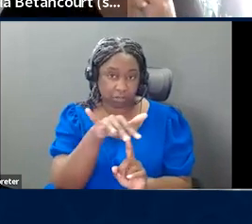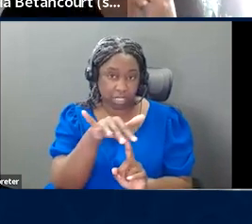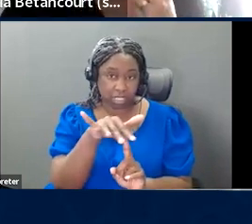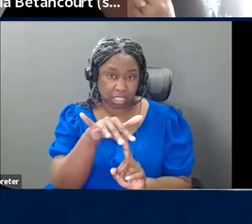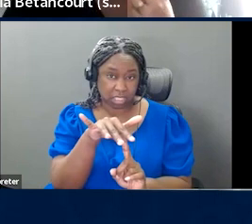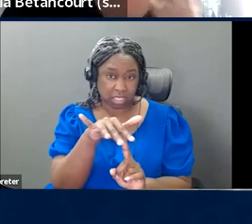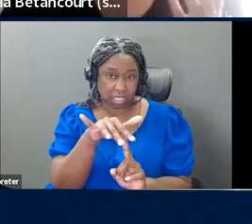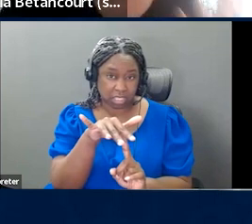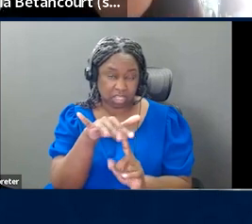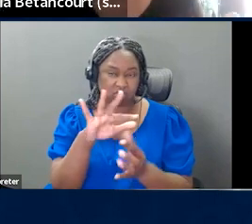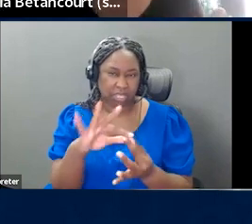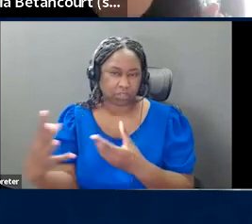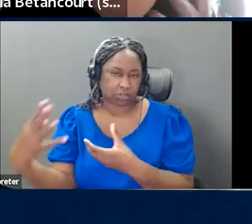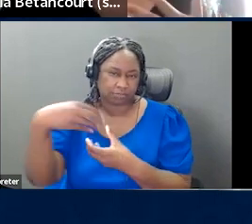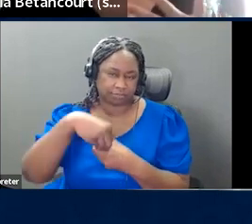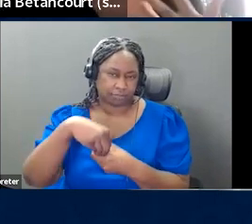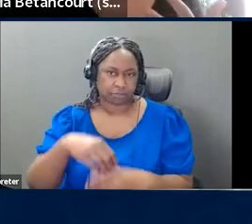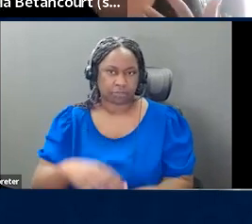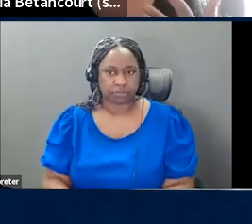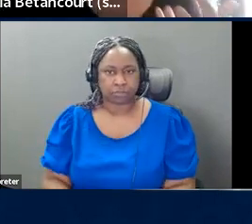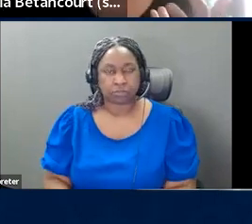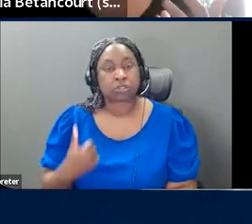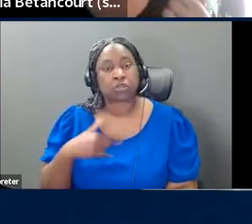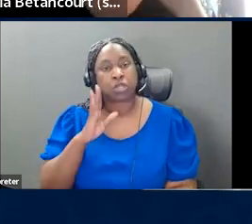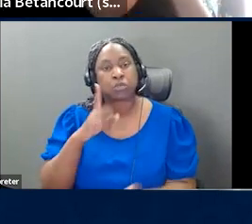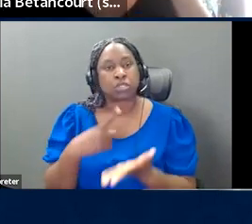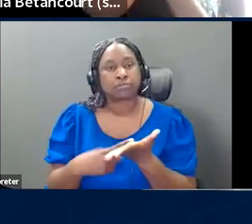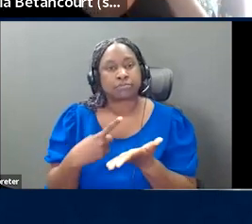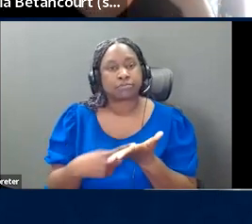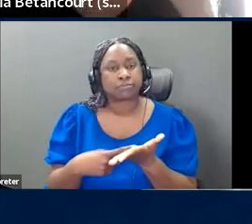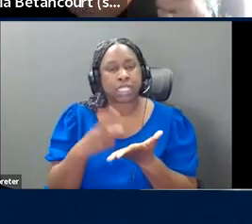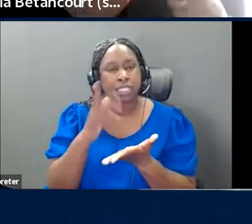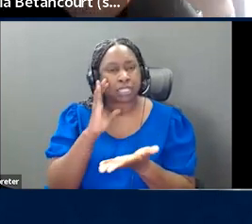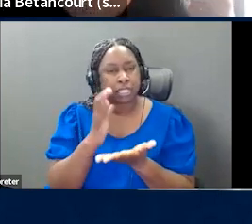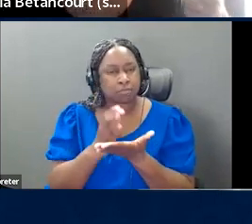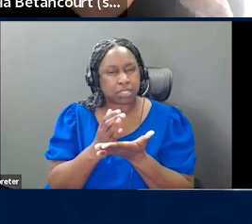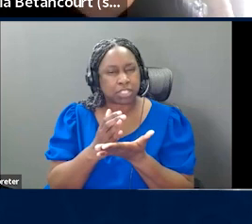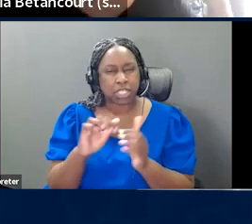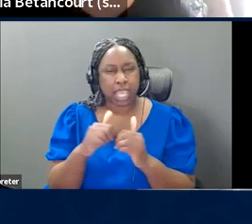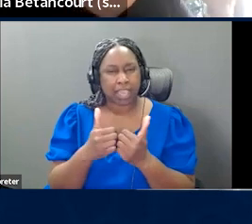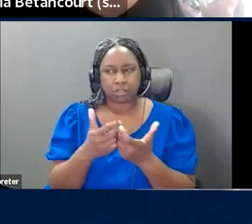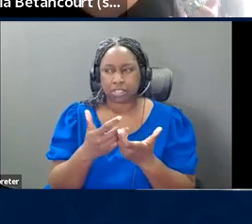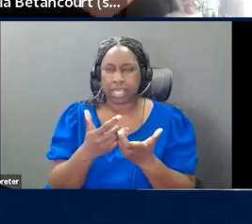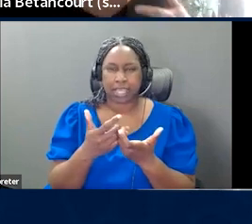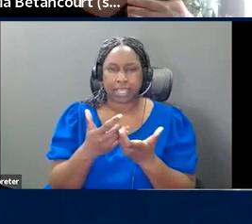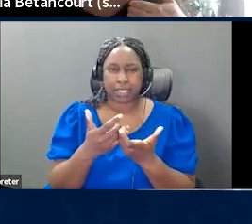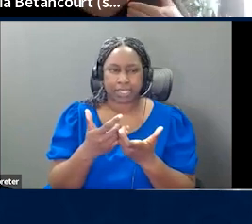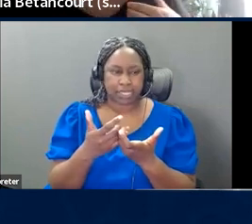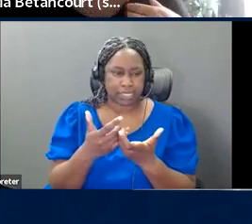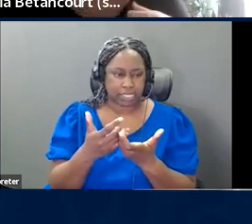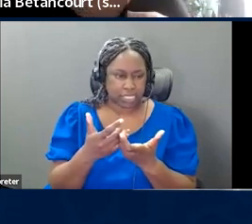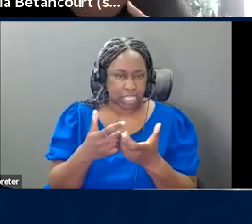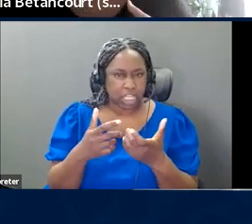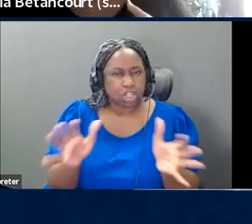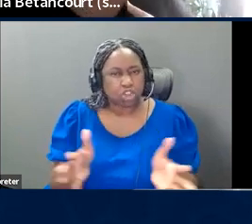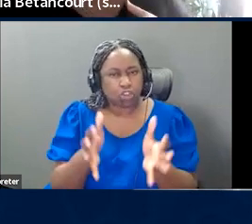lens. So we're going to talk about, how these images perpetuate racism and sexism, certain stereotypes